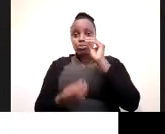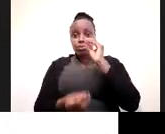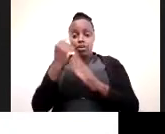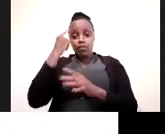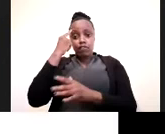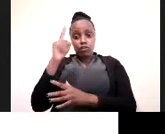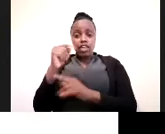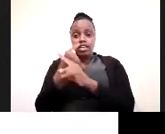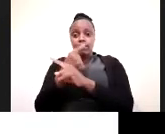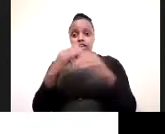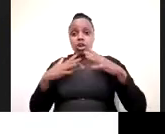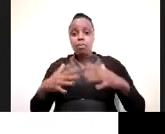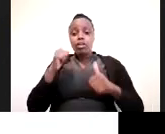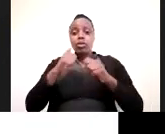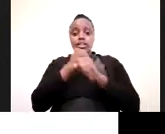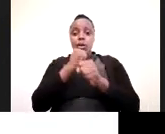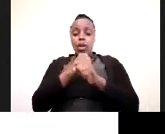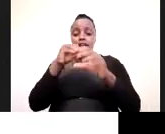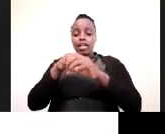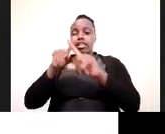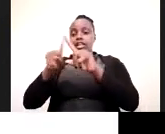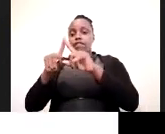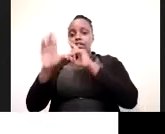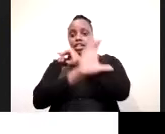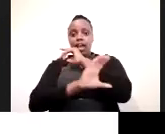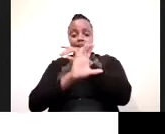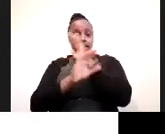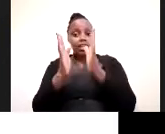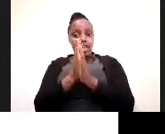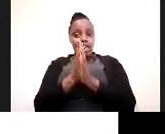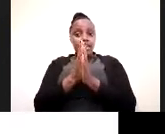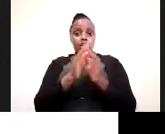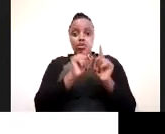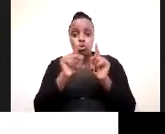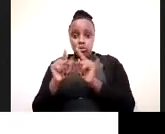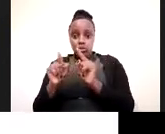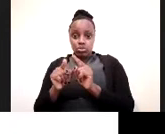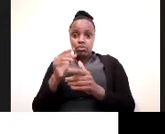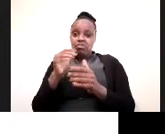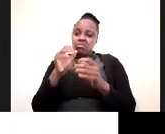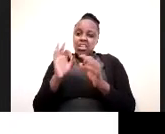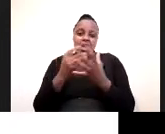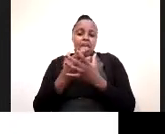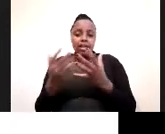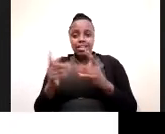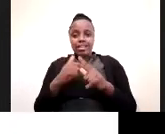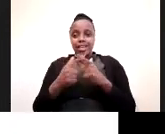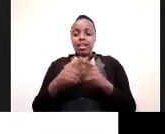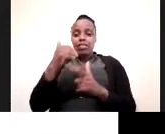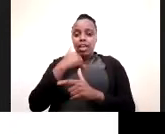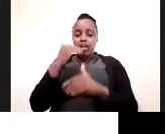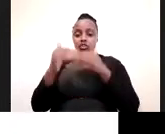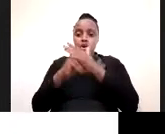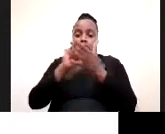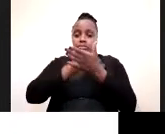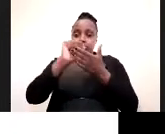is operating in third countries, and but in any case, they have been all published for the